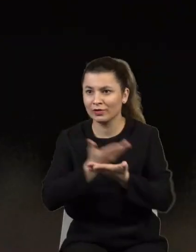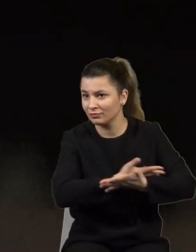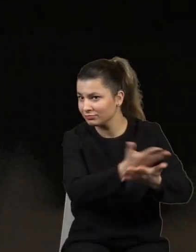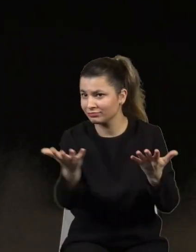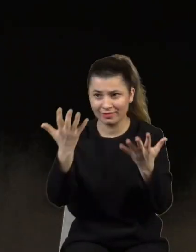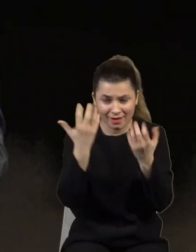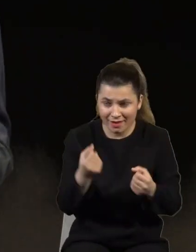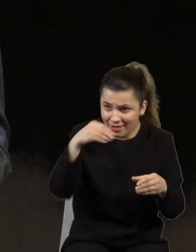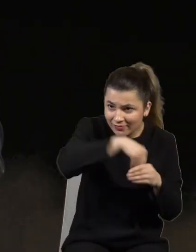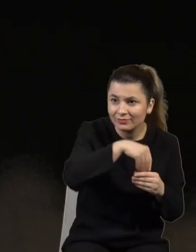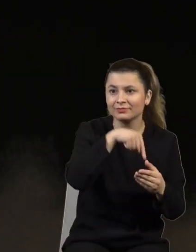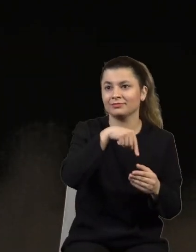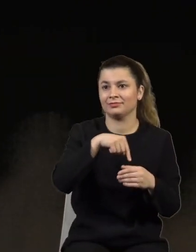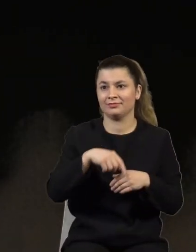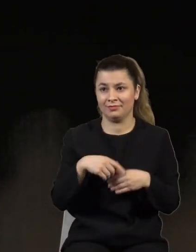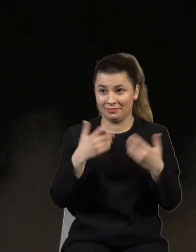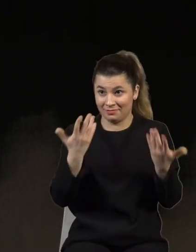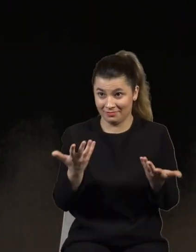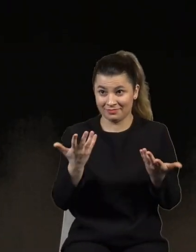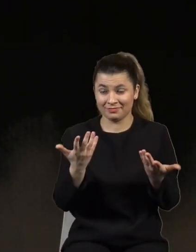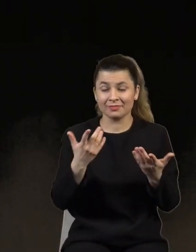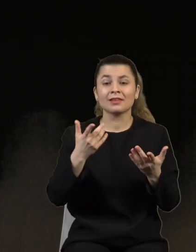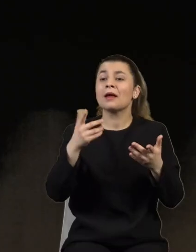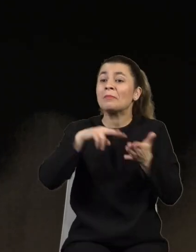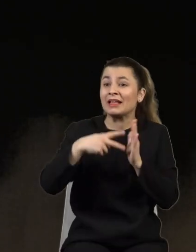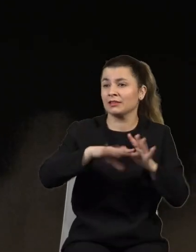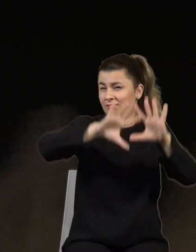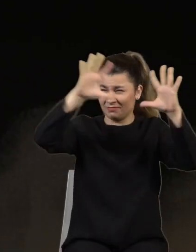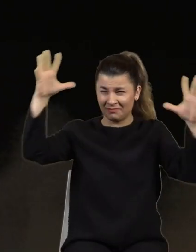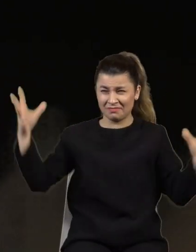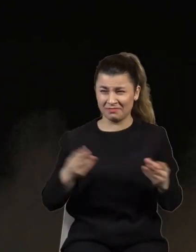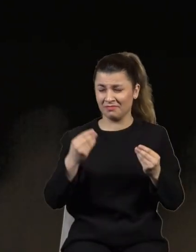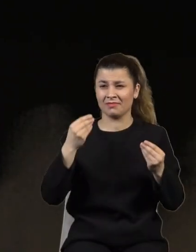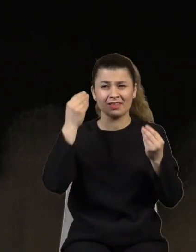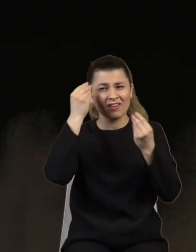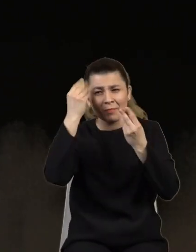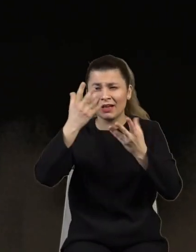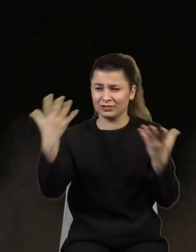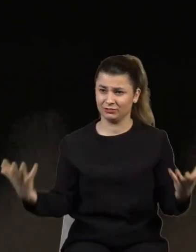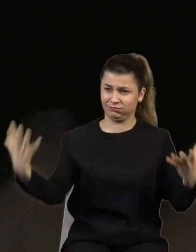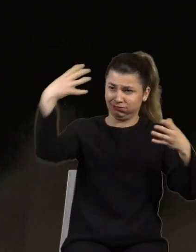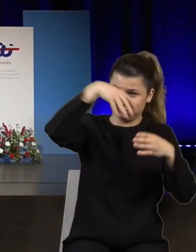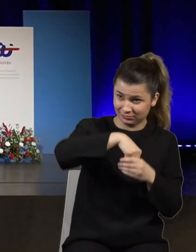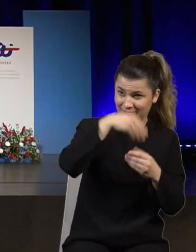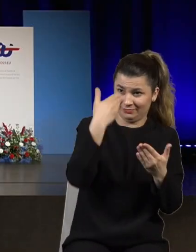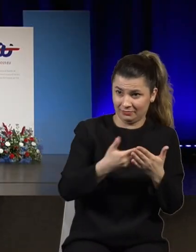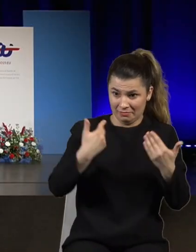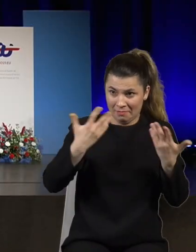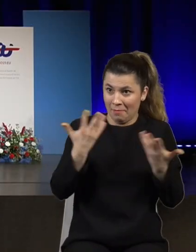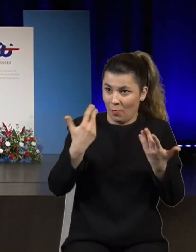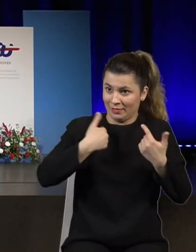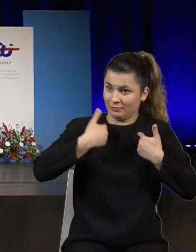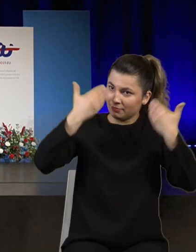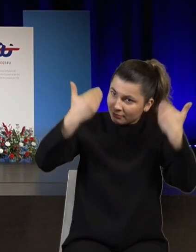our data we have in an IT cloud, and this